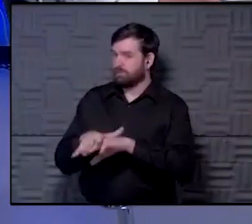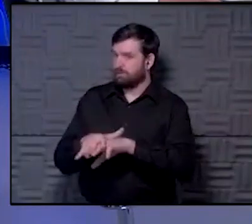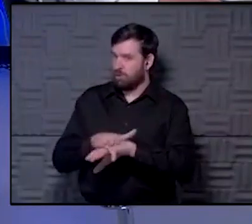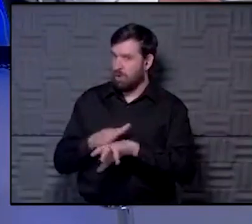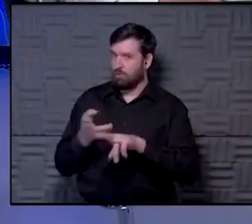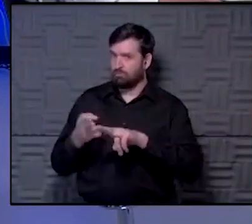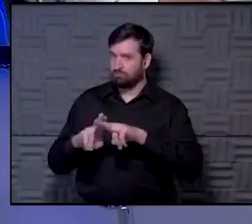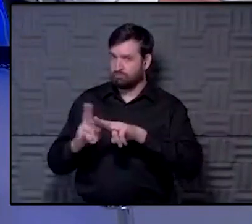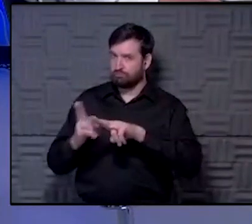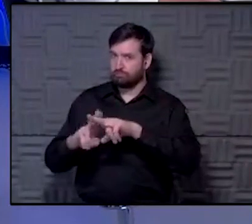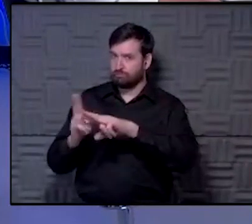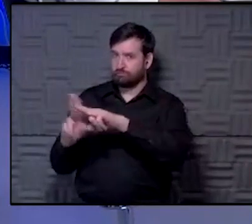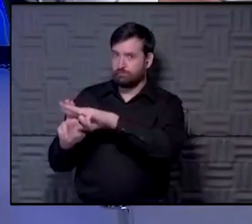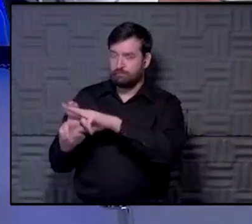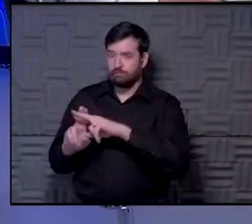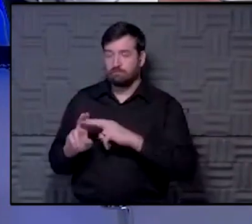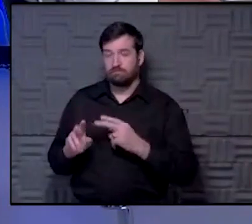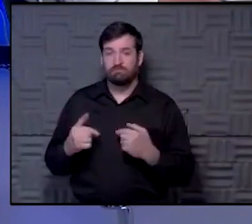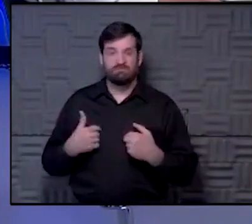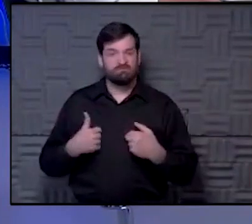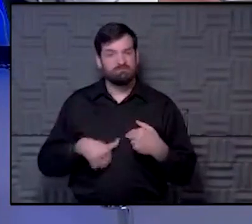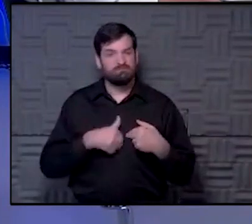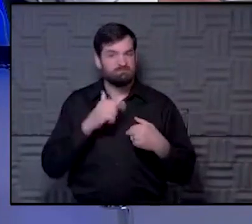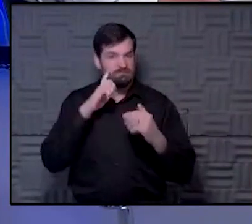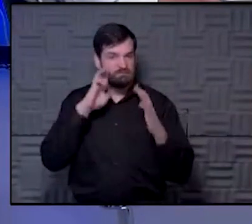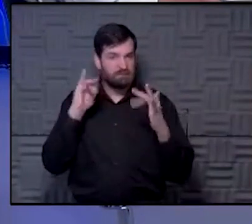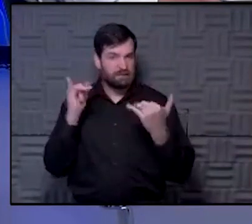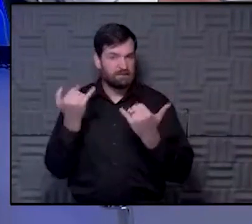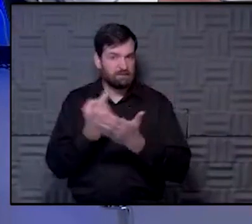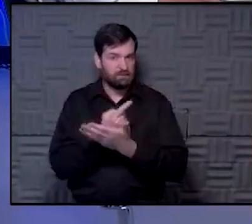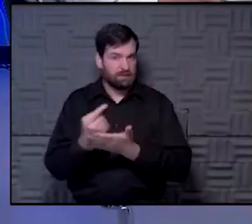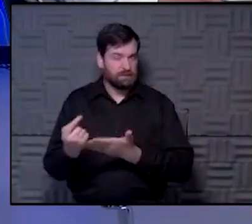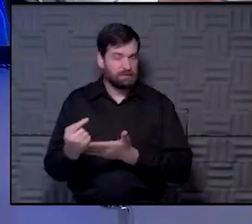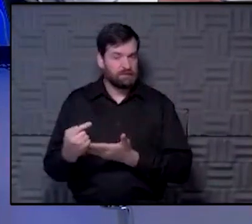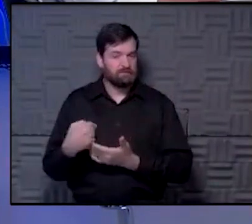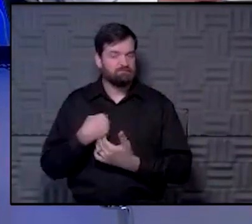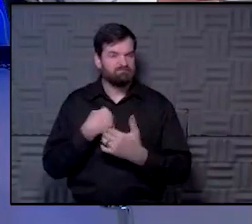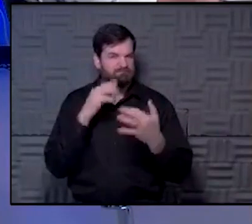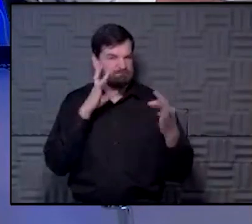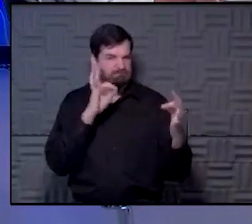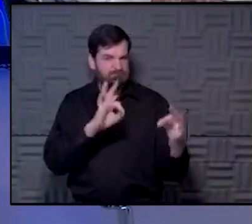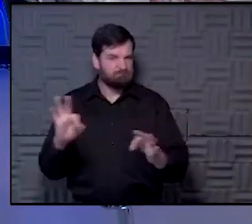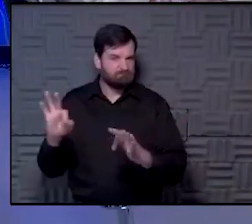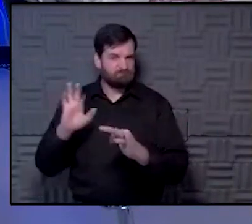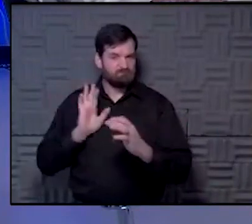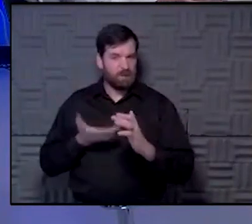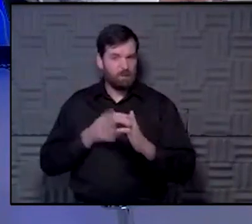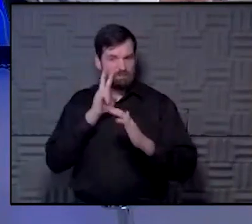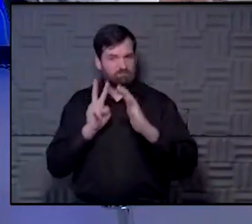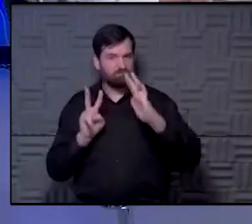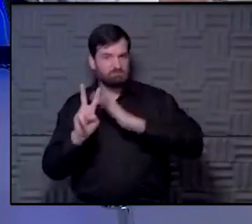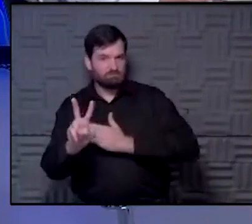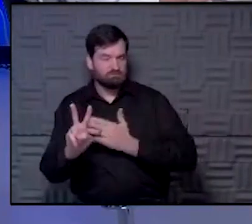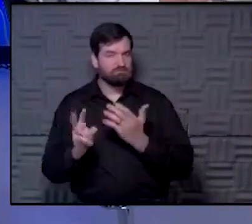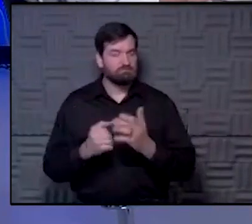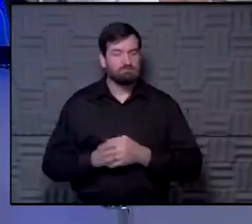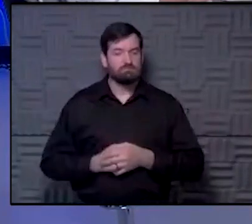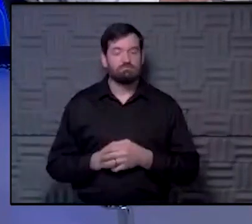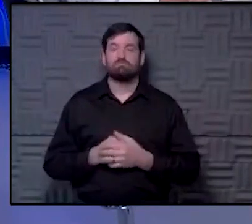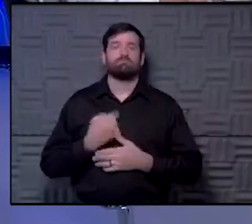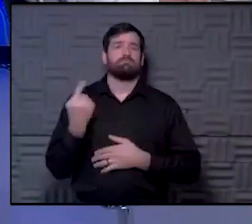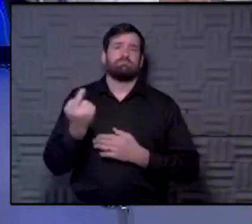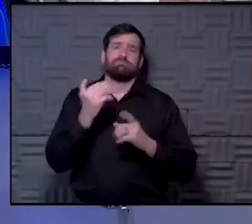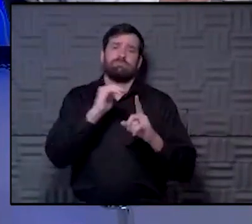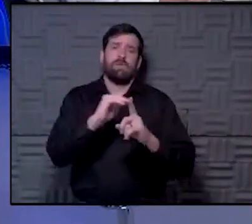mentioned, Dana, is actually what we anticipated this week. We're pretty spot on with our forecast for the end of the week, which I always